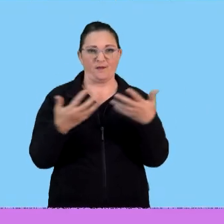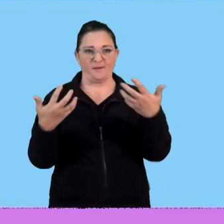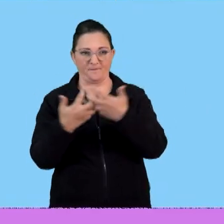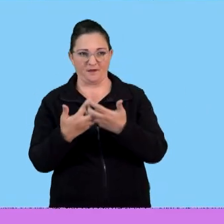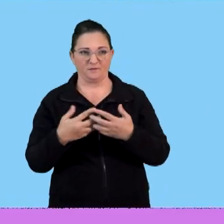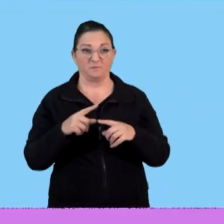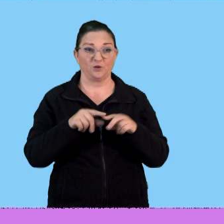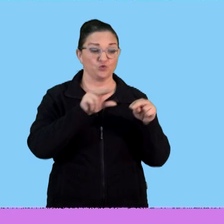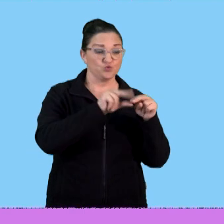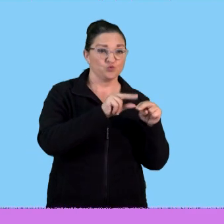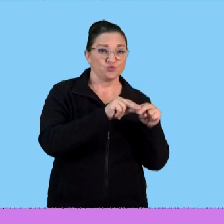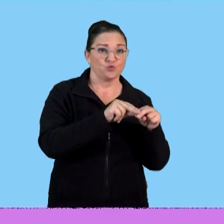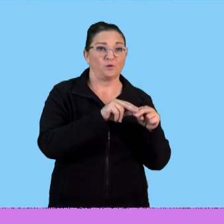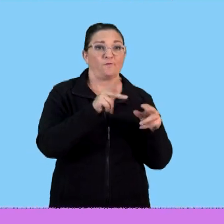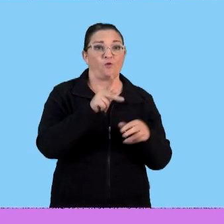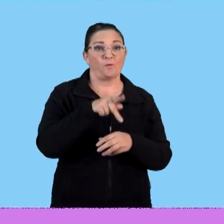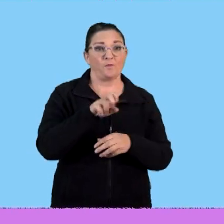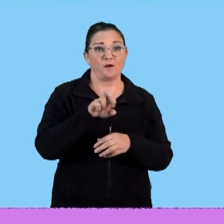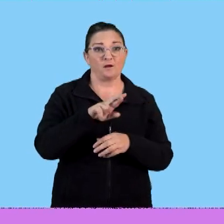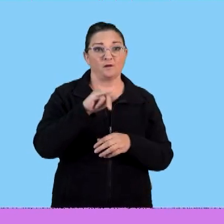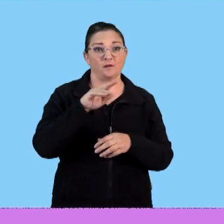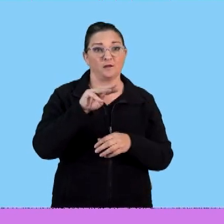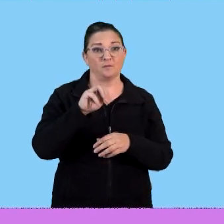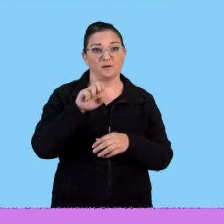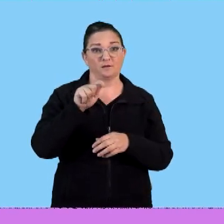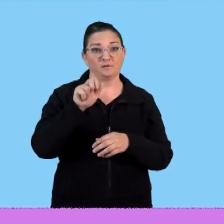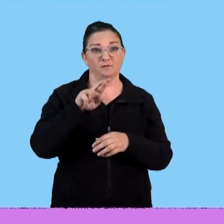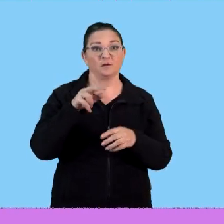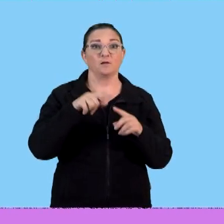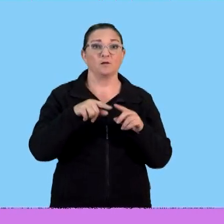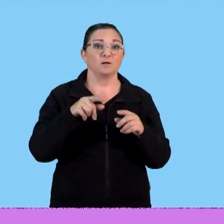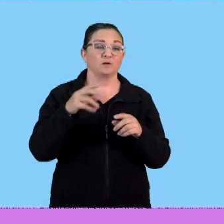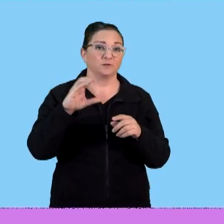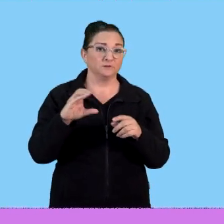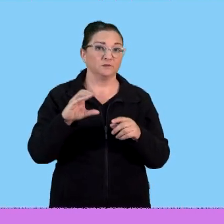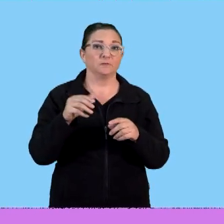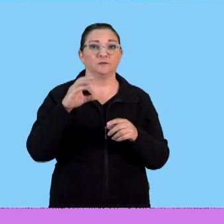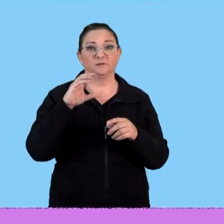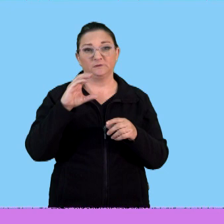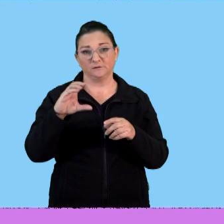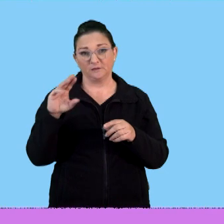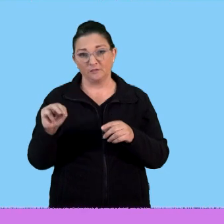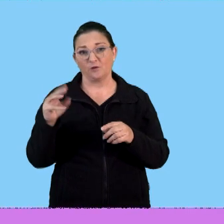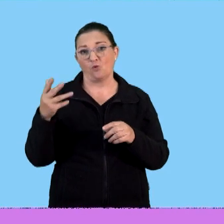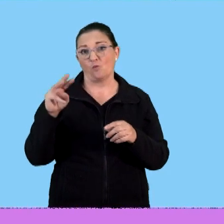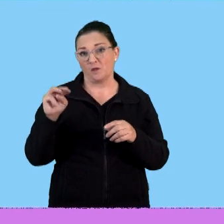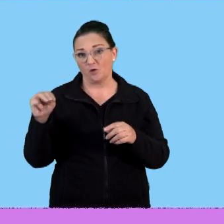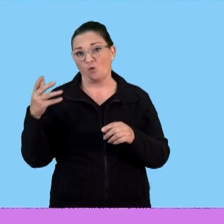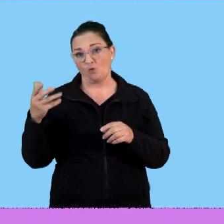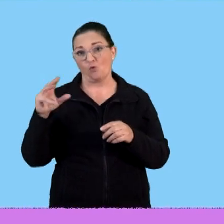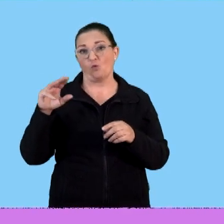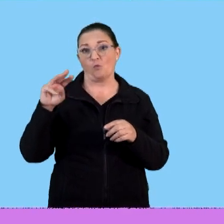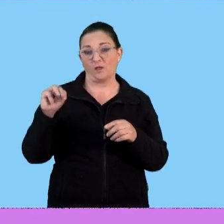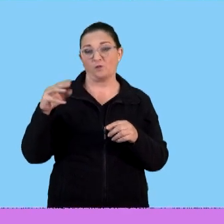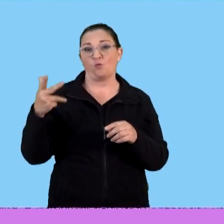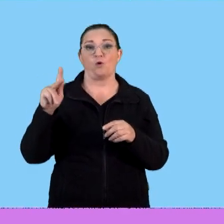secondly, I've indicated here, remember the unit for perimeter or circumference, right? It's centimeters, millimeters, meters,